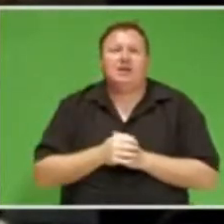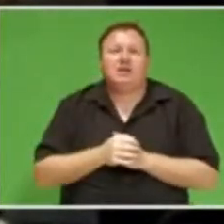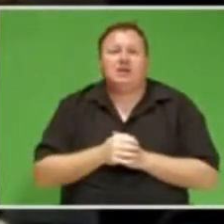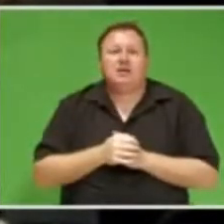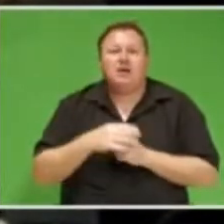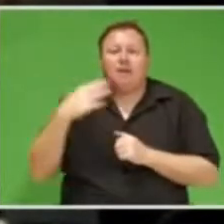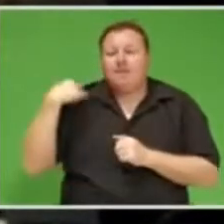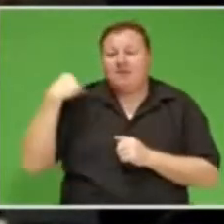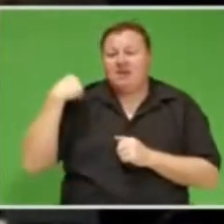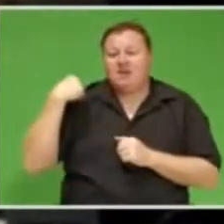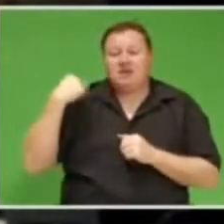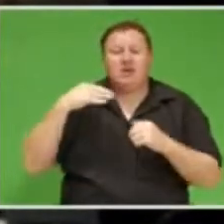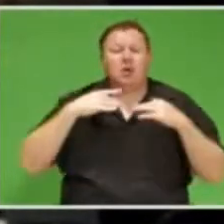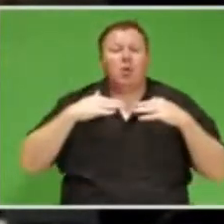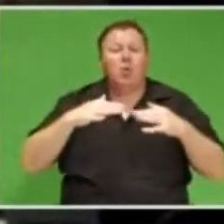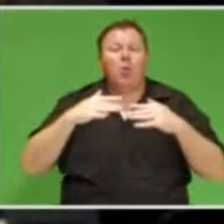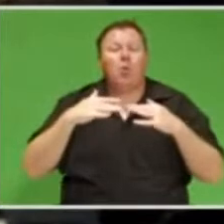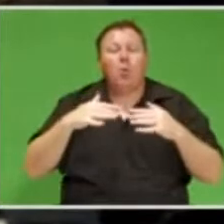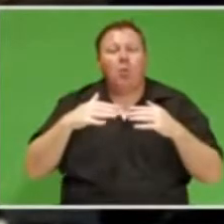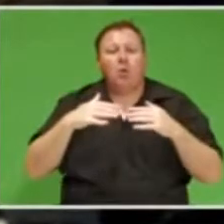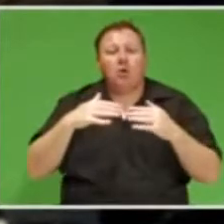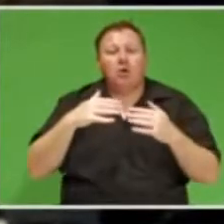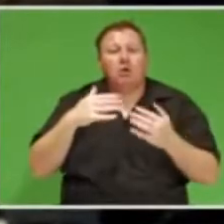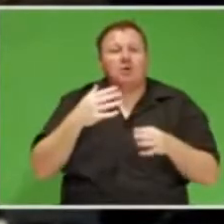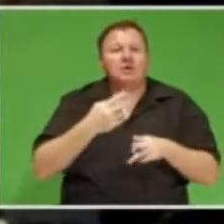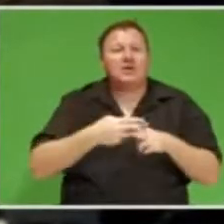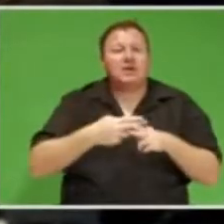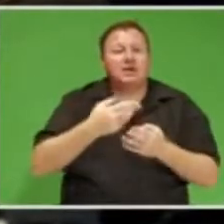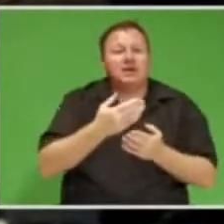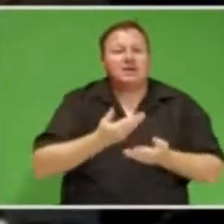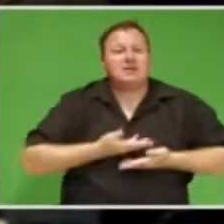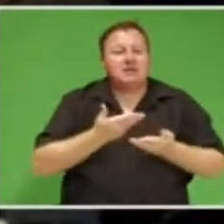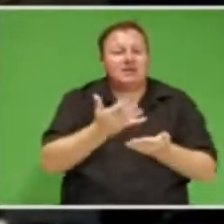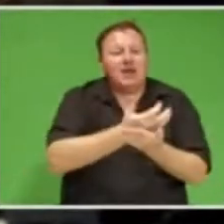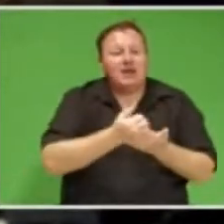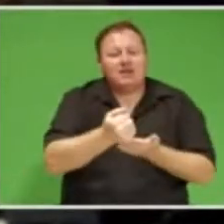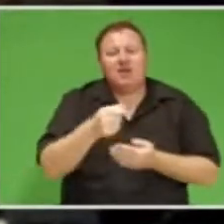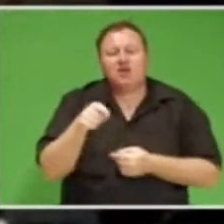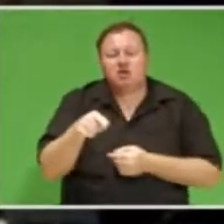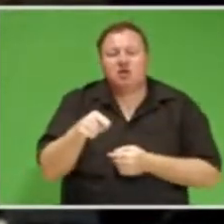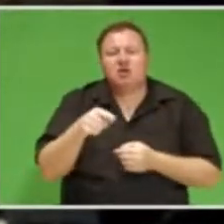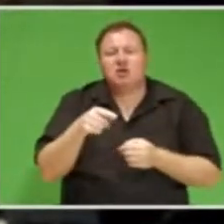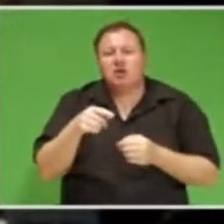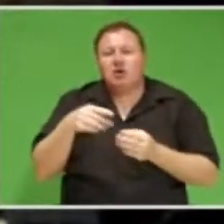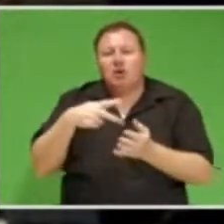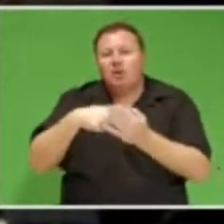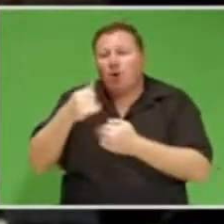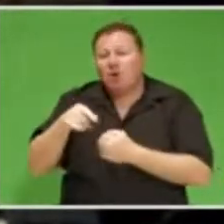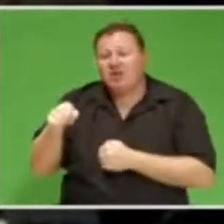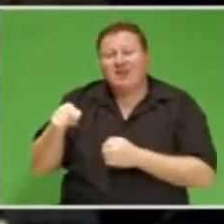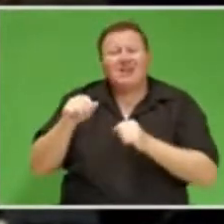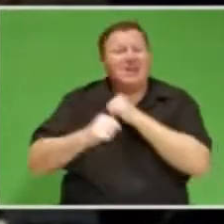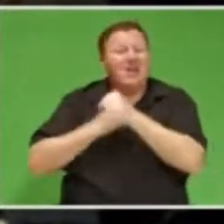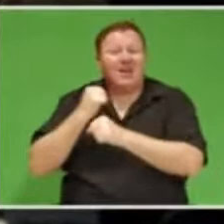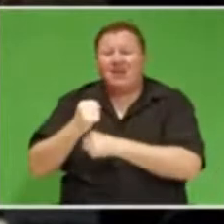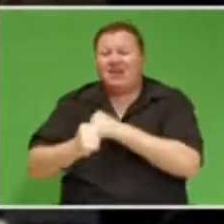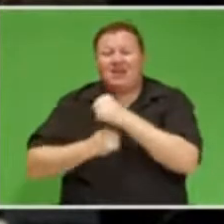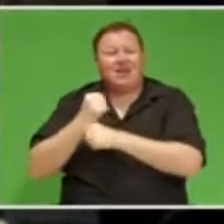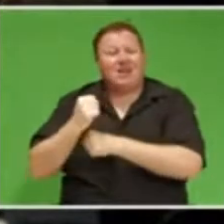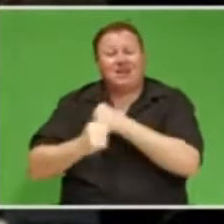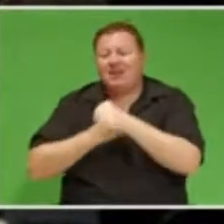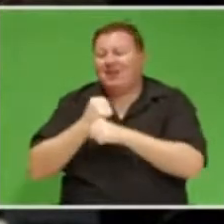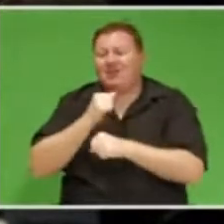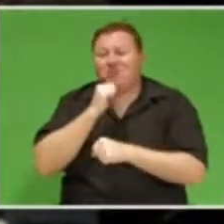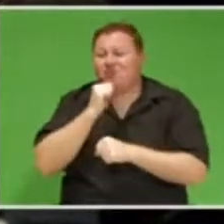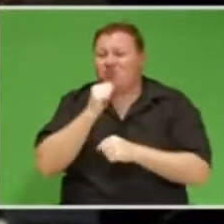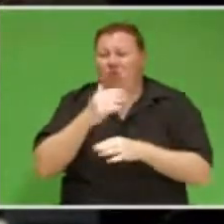Sanitation to the Guyana project that has been lying fallow for years. And we were able to